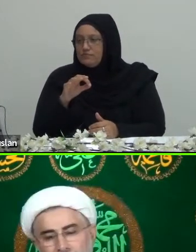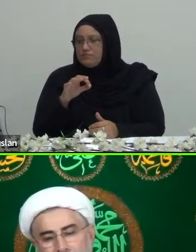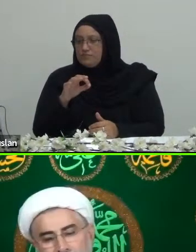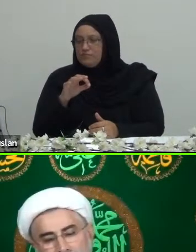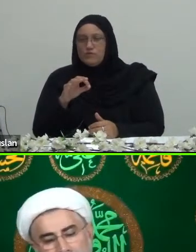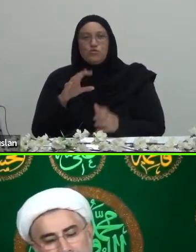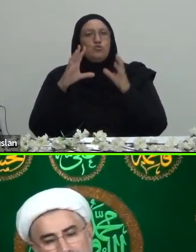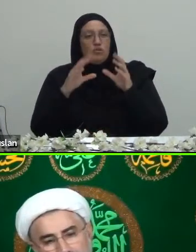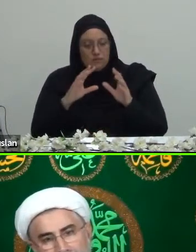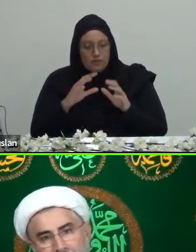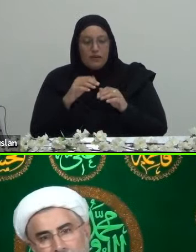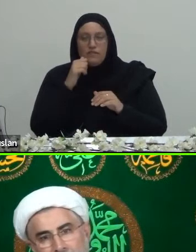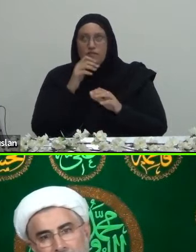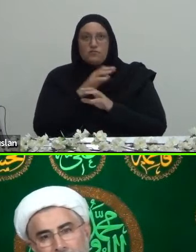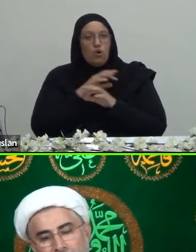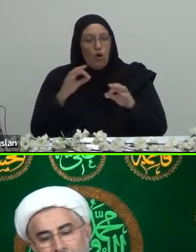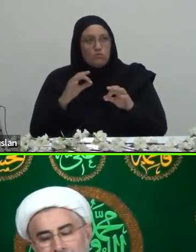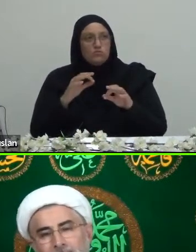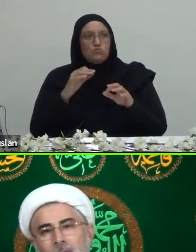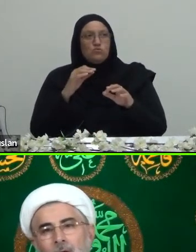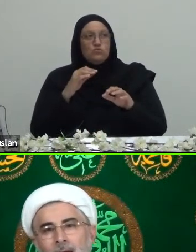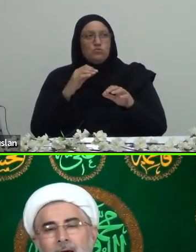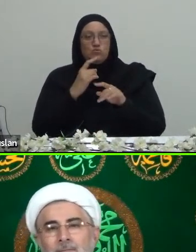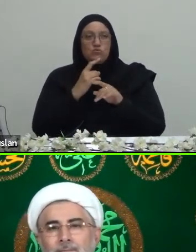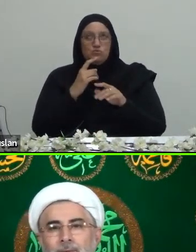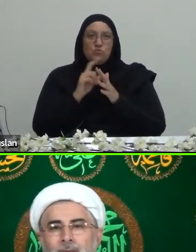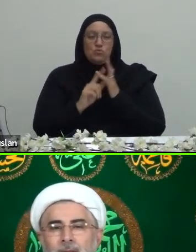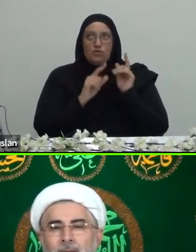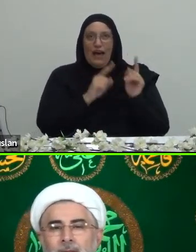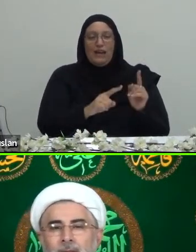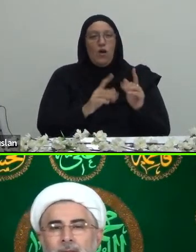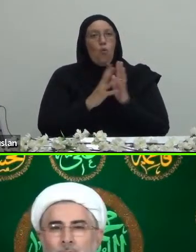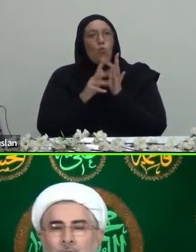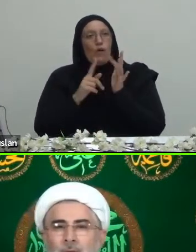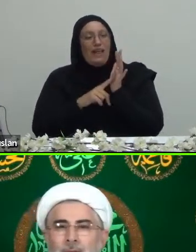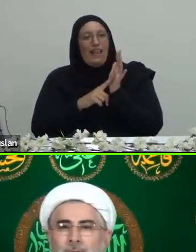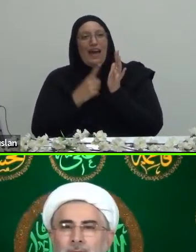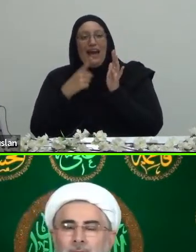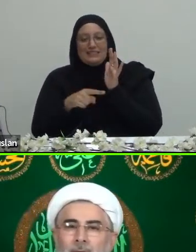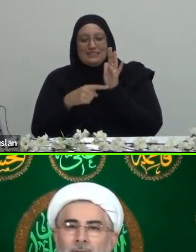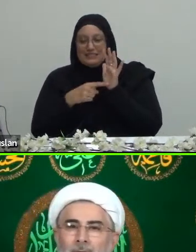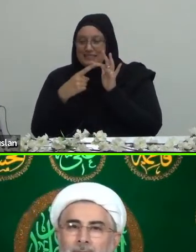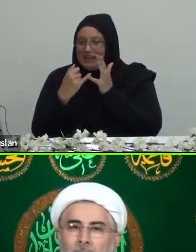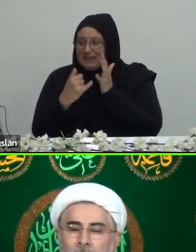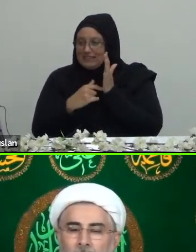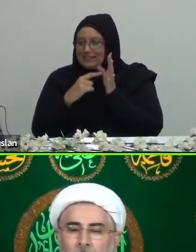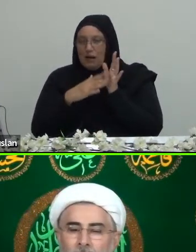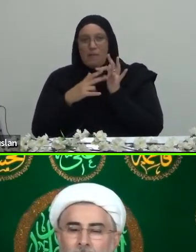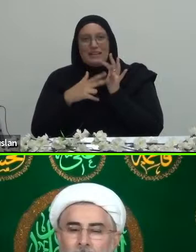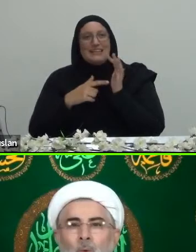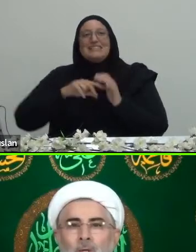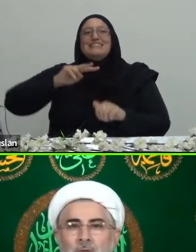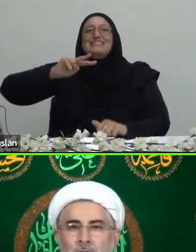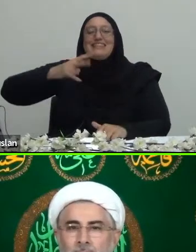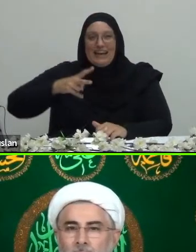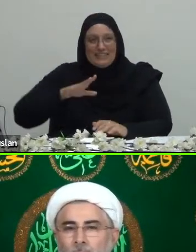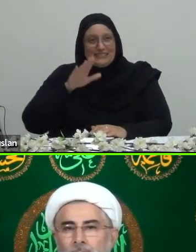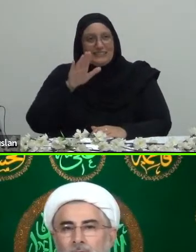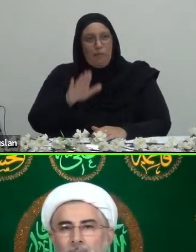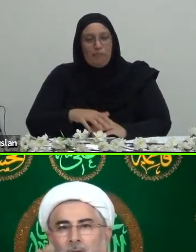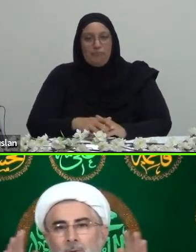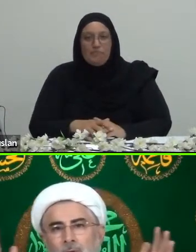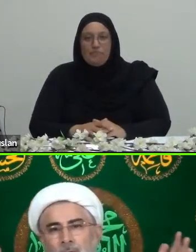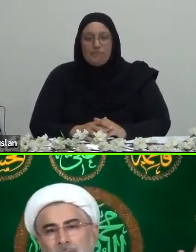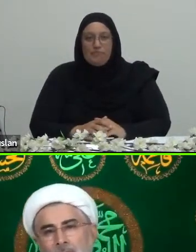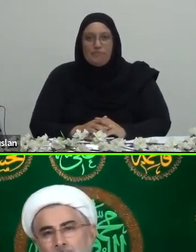will and testament is a second step, and that is I have authority and discretion over 1/3